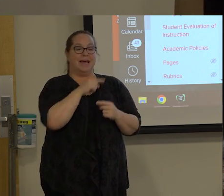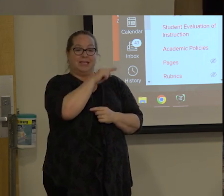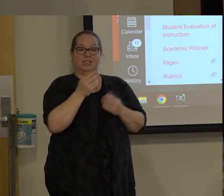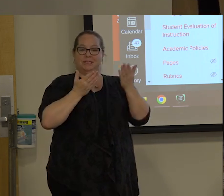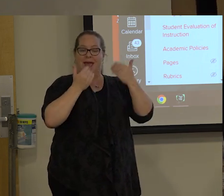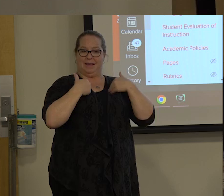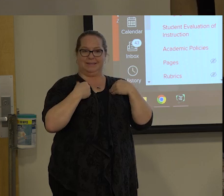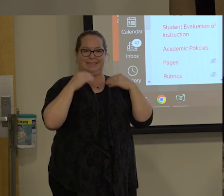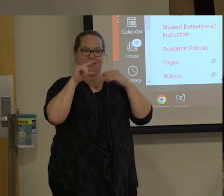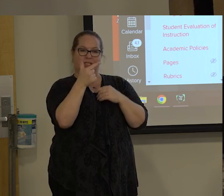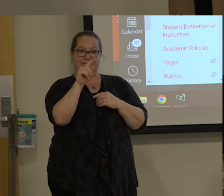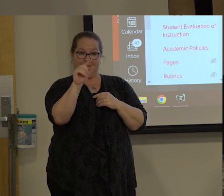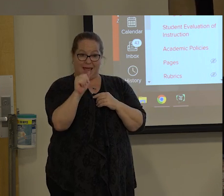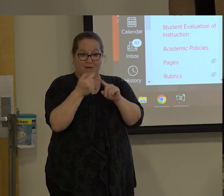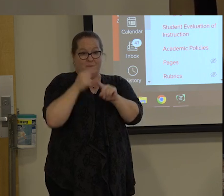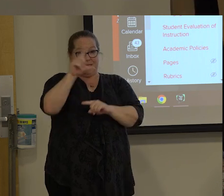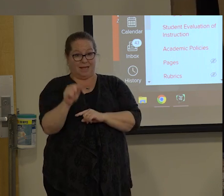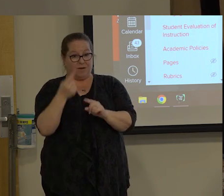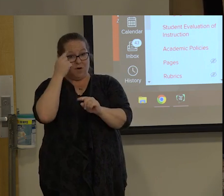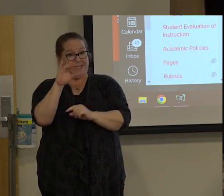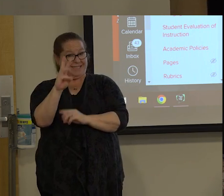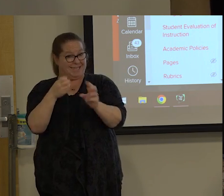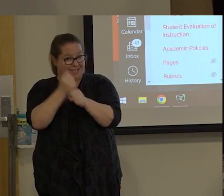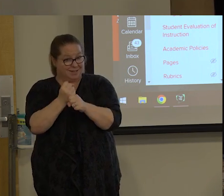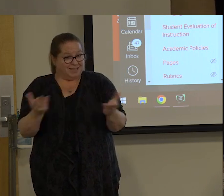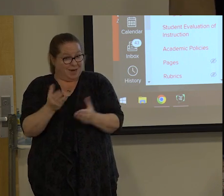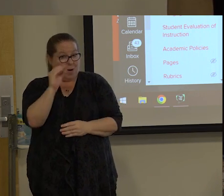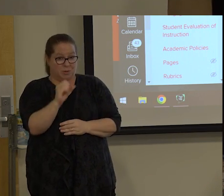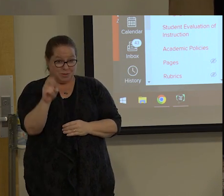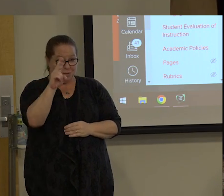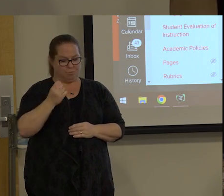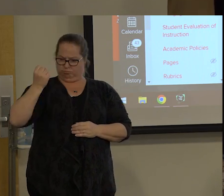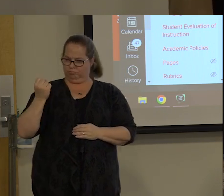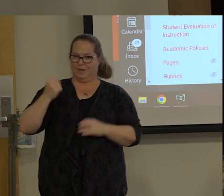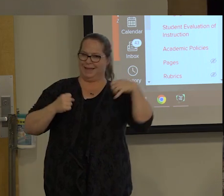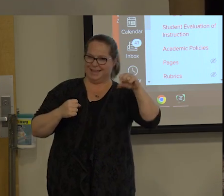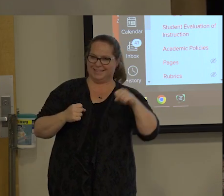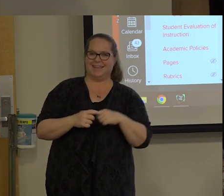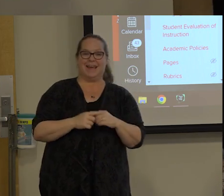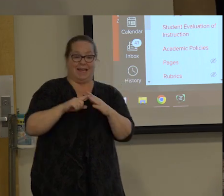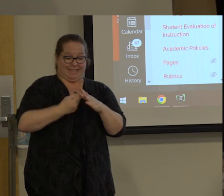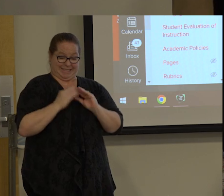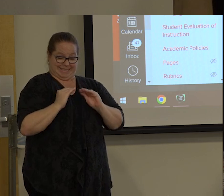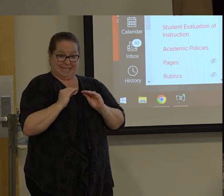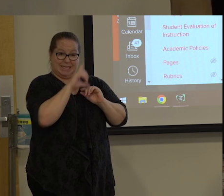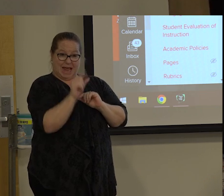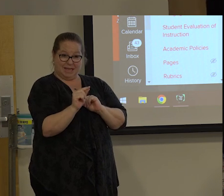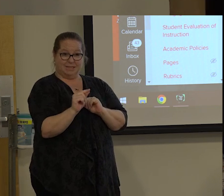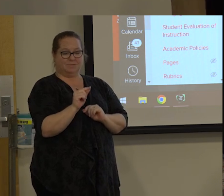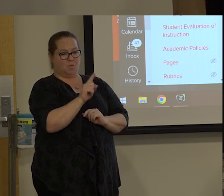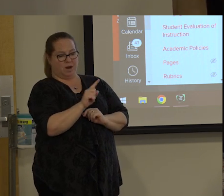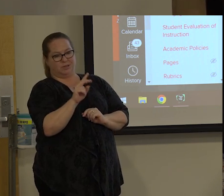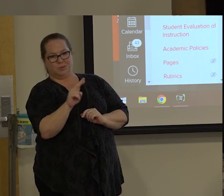as a graduate teaching associate of Italian for 6 years at Ohio State, yes, teaching beginner-level Italian language